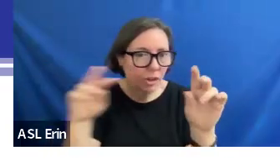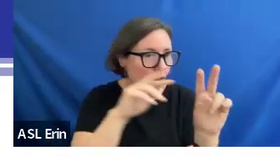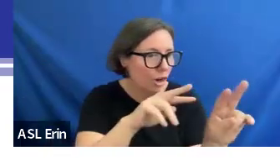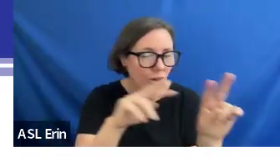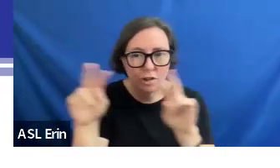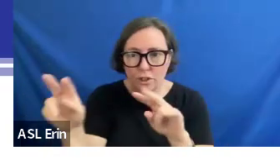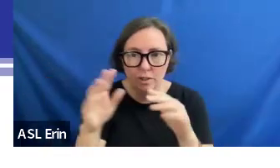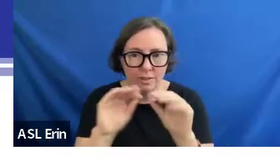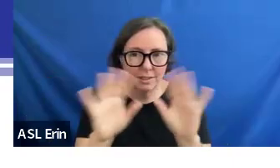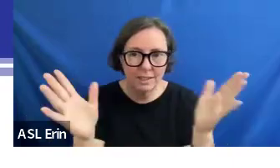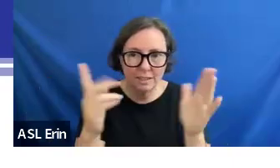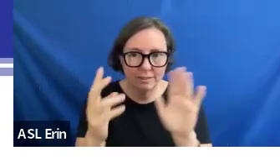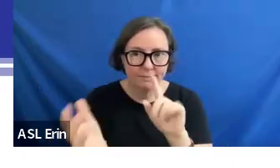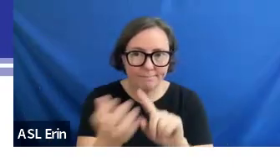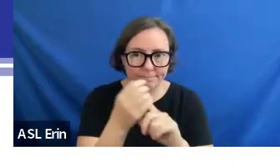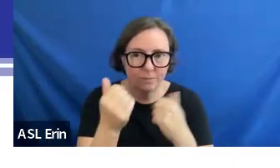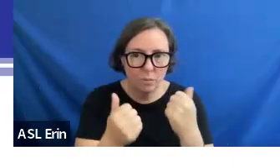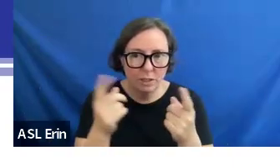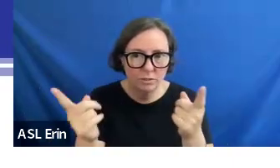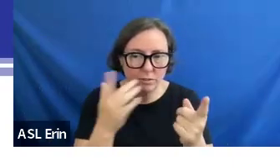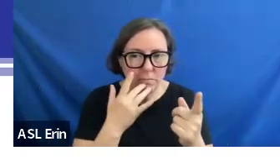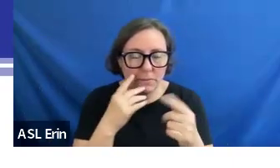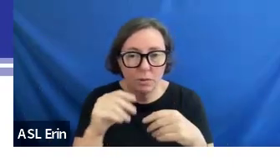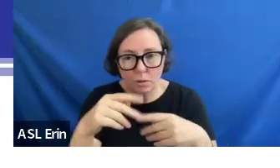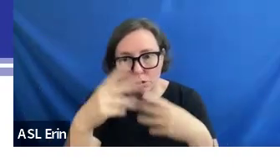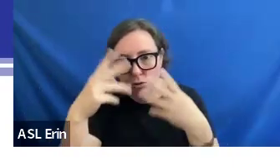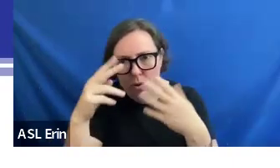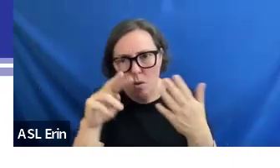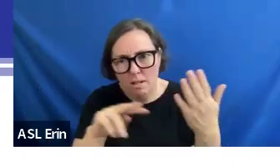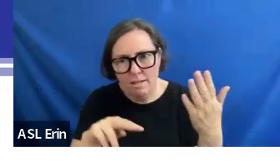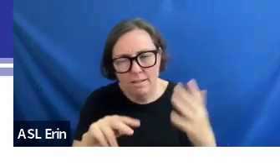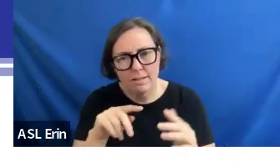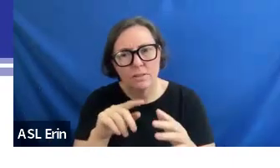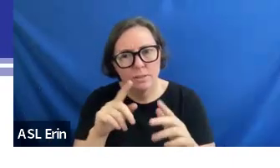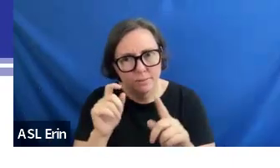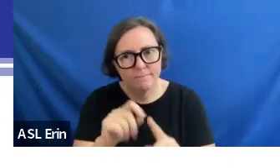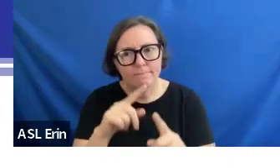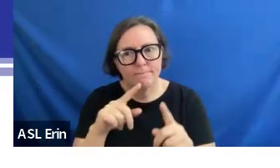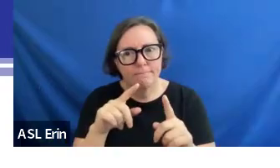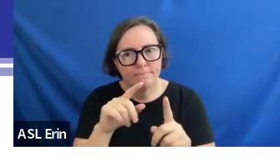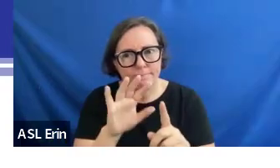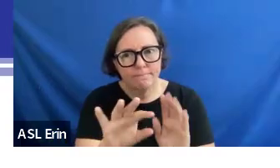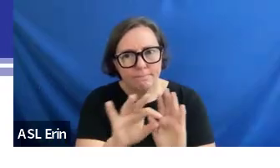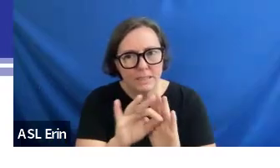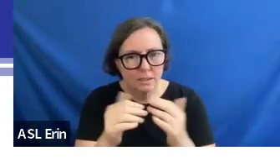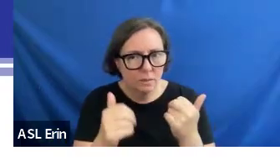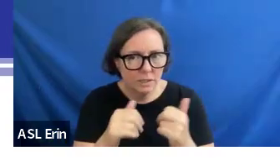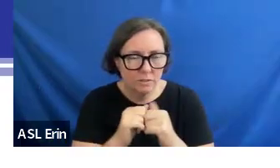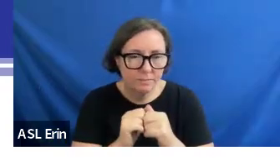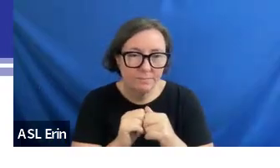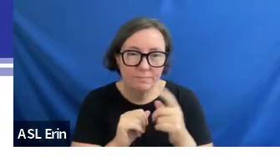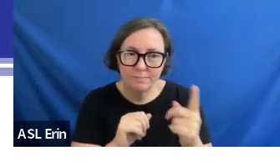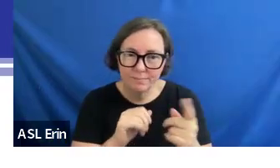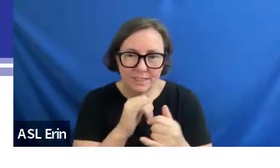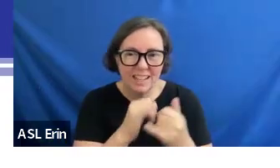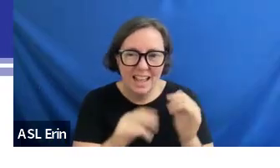do they have to scroll far down the page, which is doable, to activate it? But this is the last